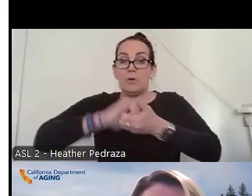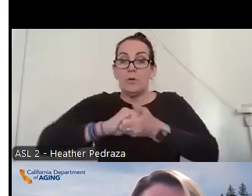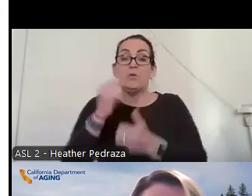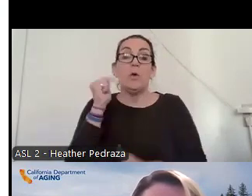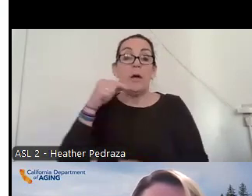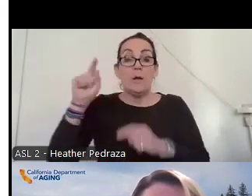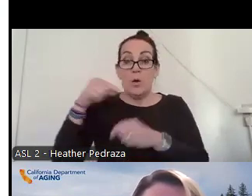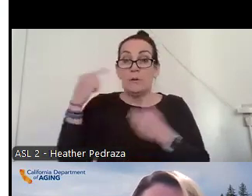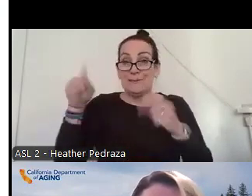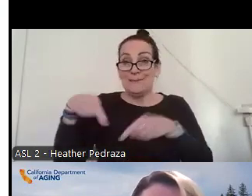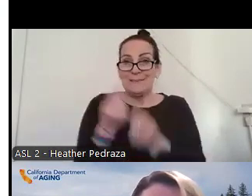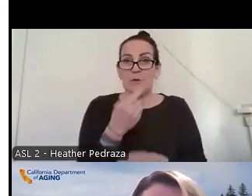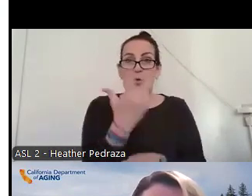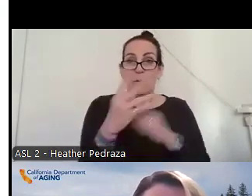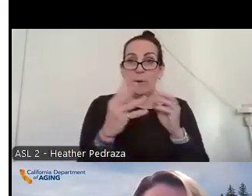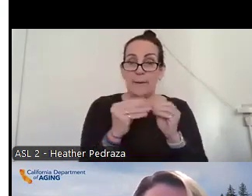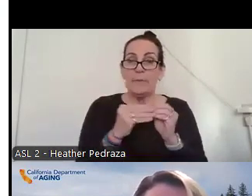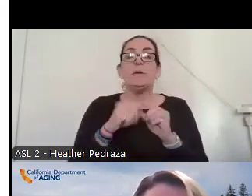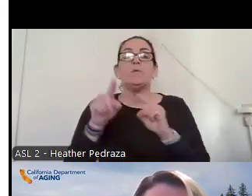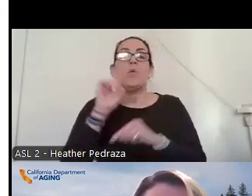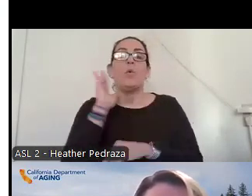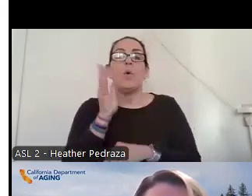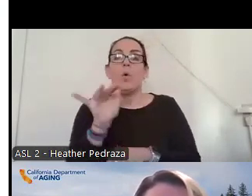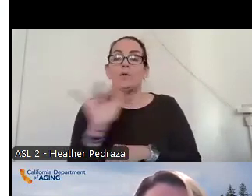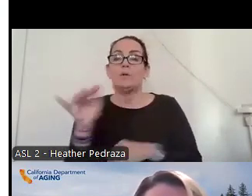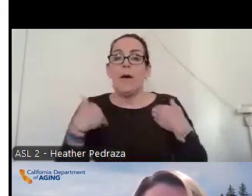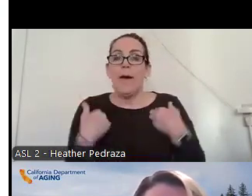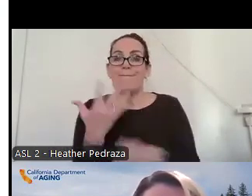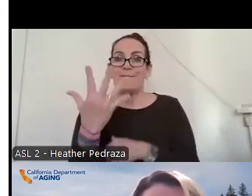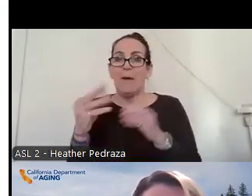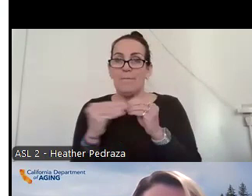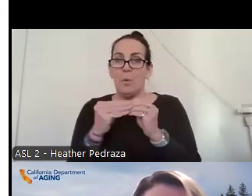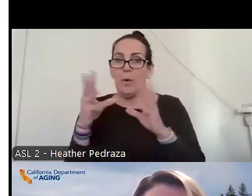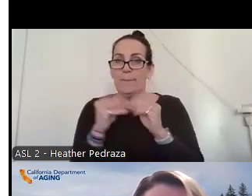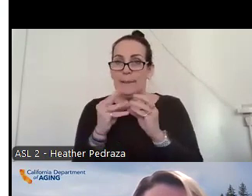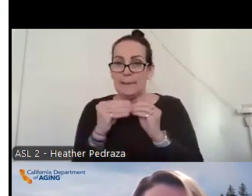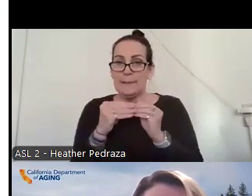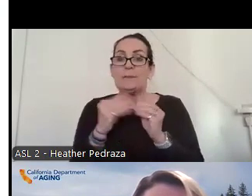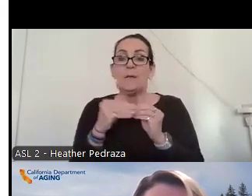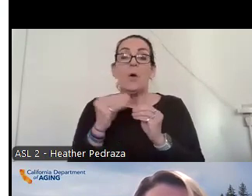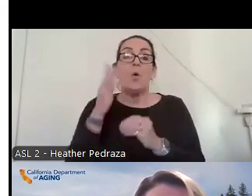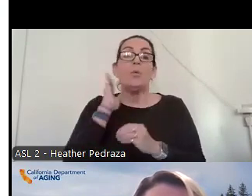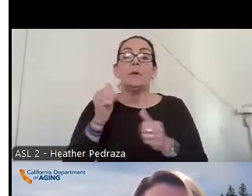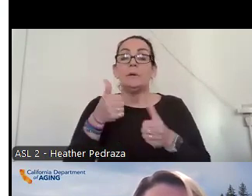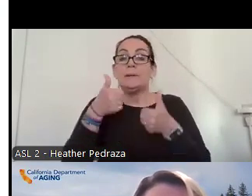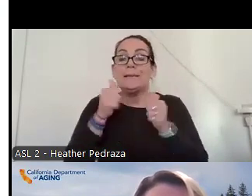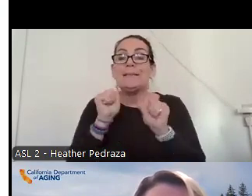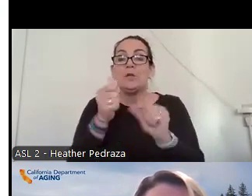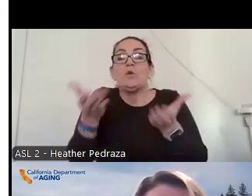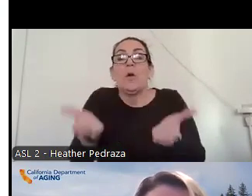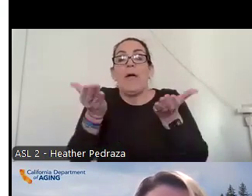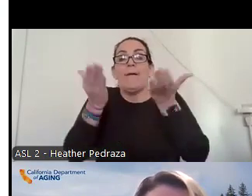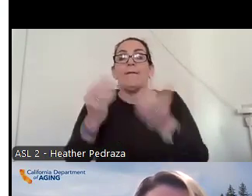this year. So we're hoping that over that time period, we can continue to elevate the voices of